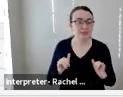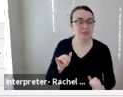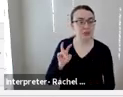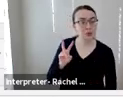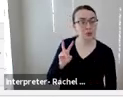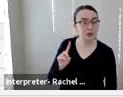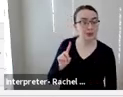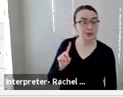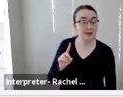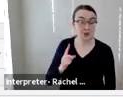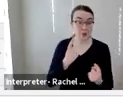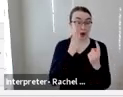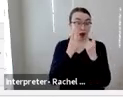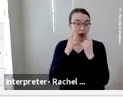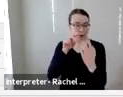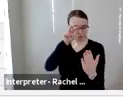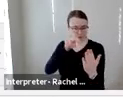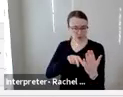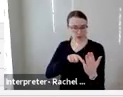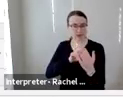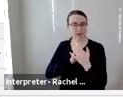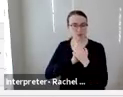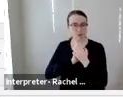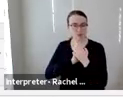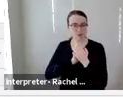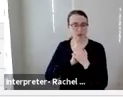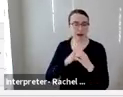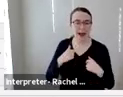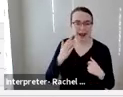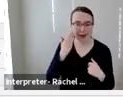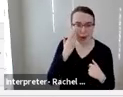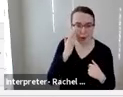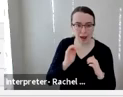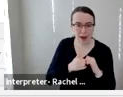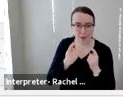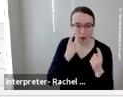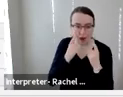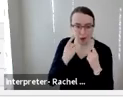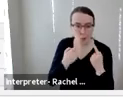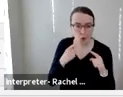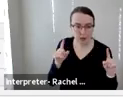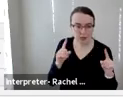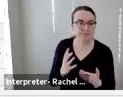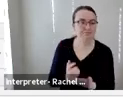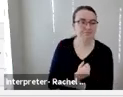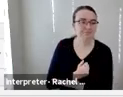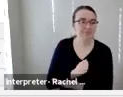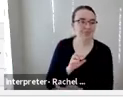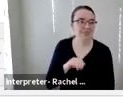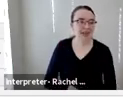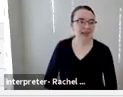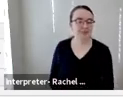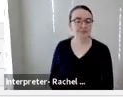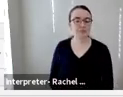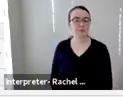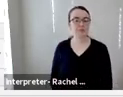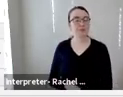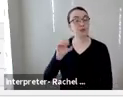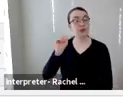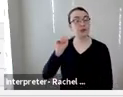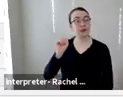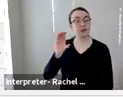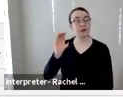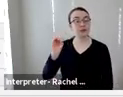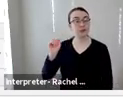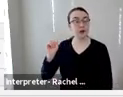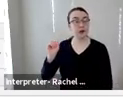Your eye reads things a certain way, and I know that. And that's what I'm building on. Someone like Scott Robertson, he does a lot